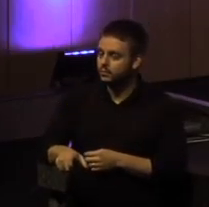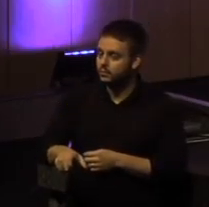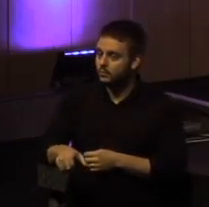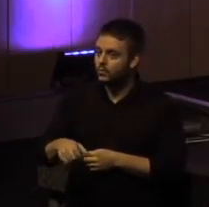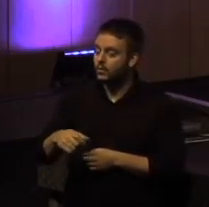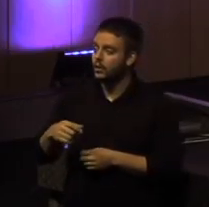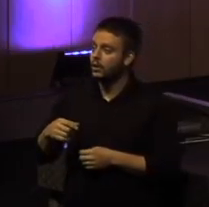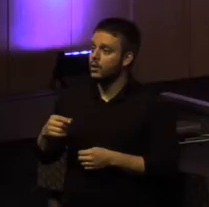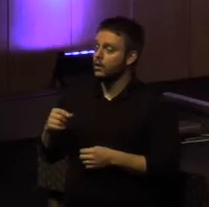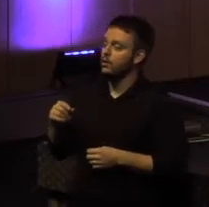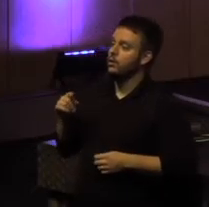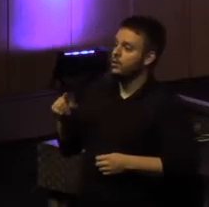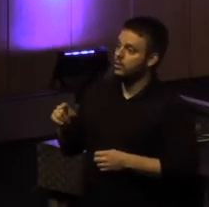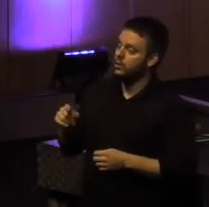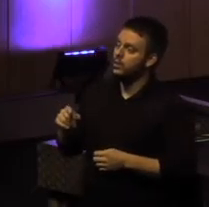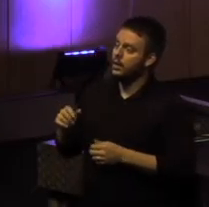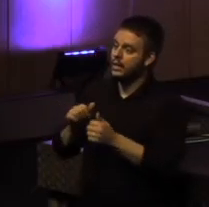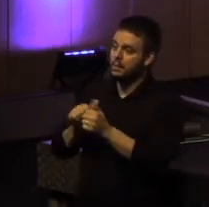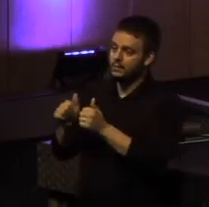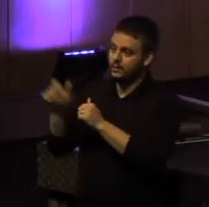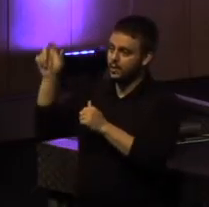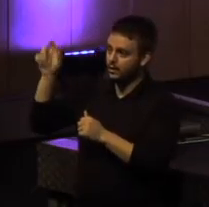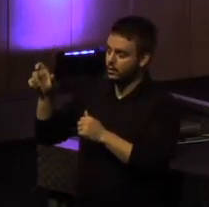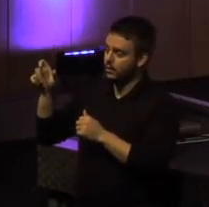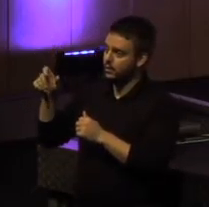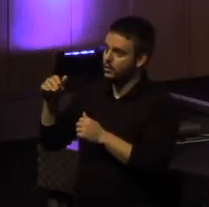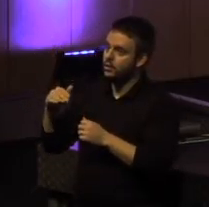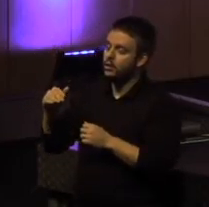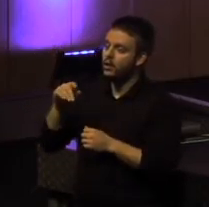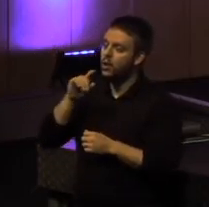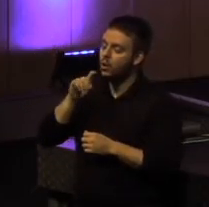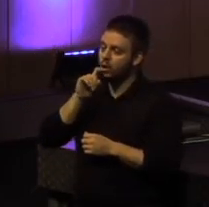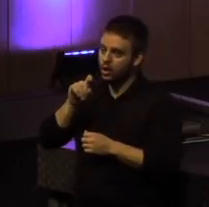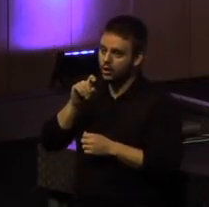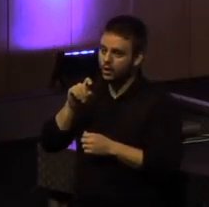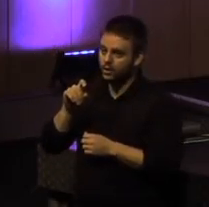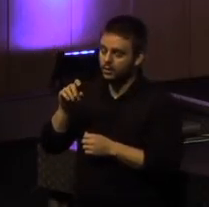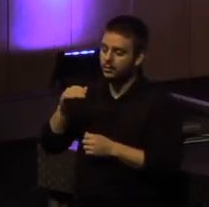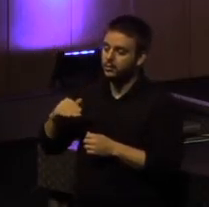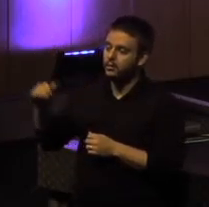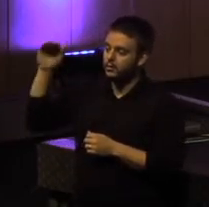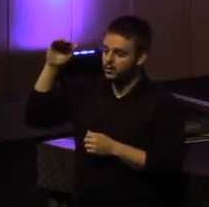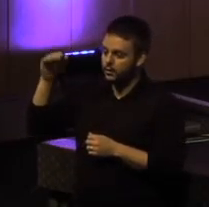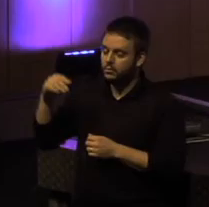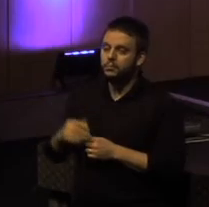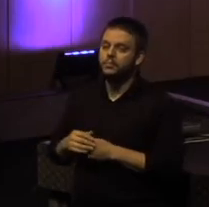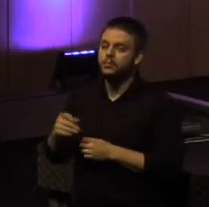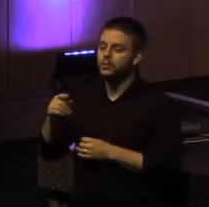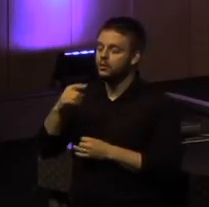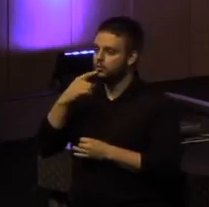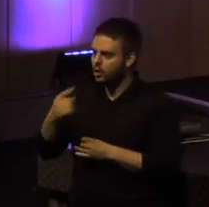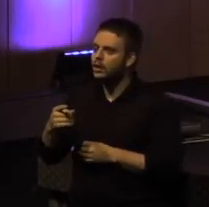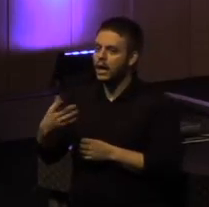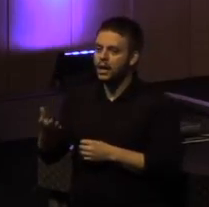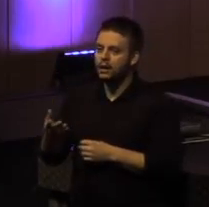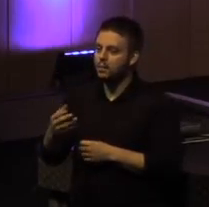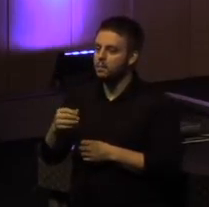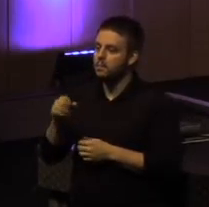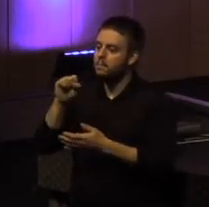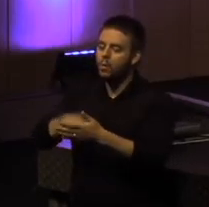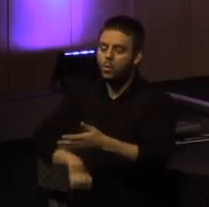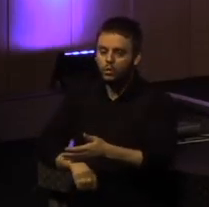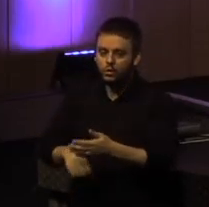him in the first place. They pursued him. He fired at them live ammunition.